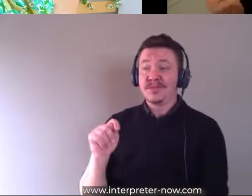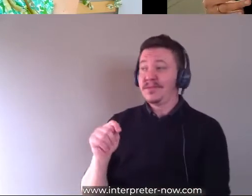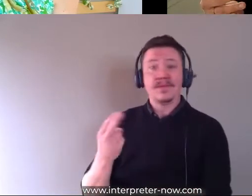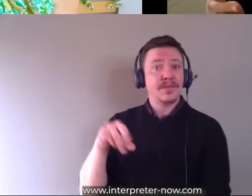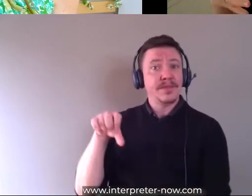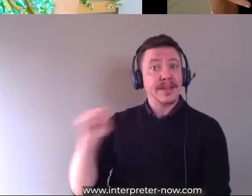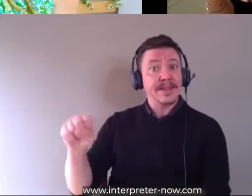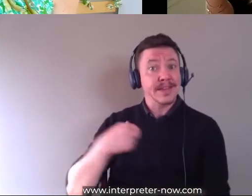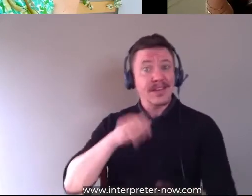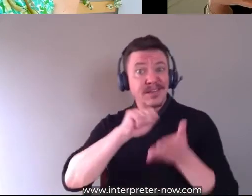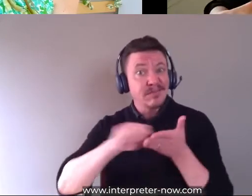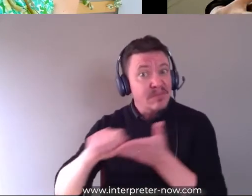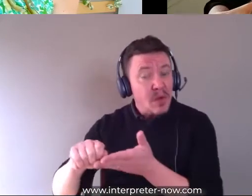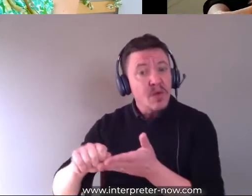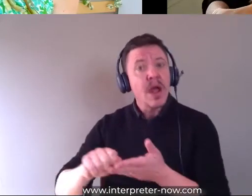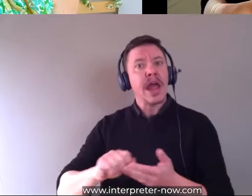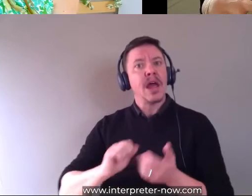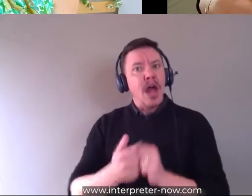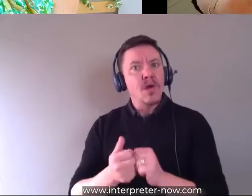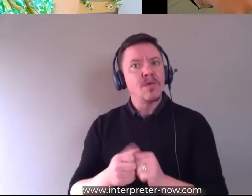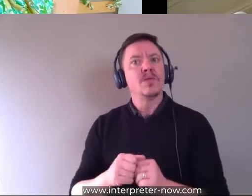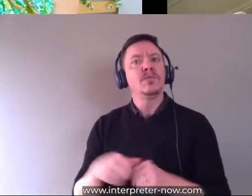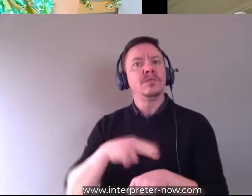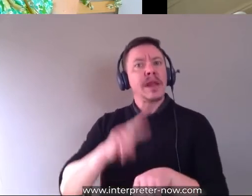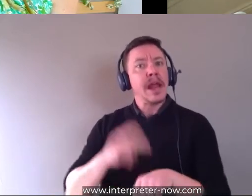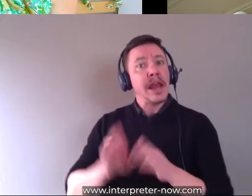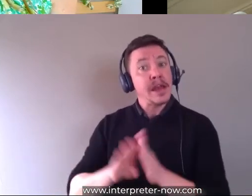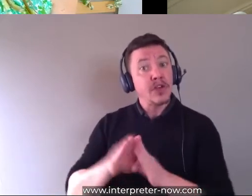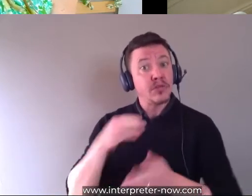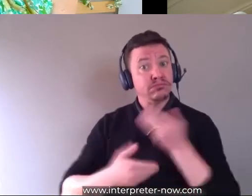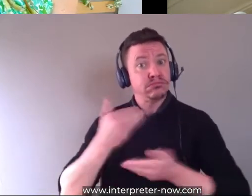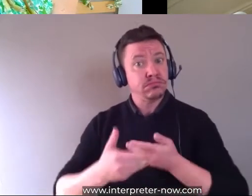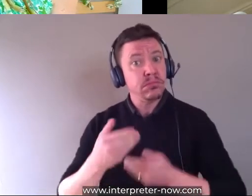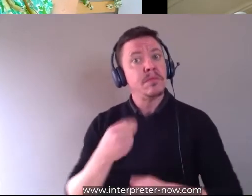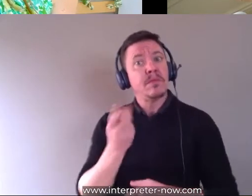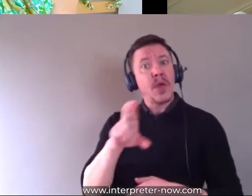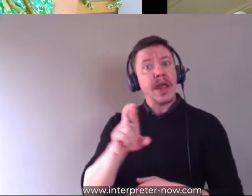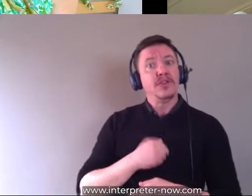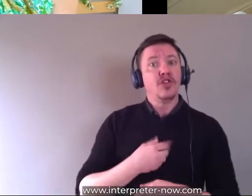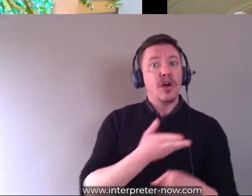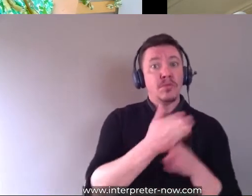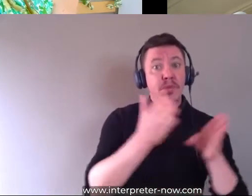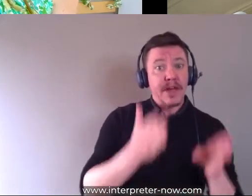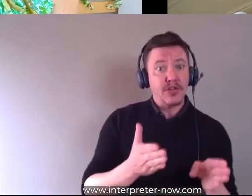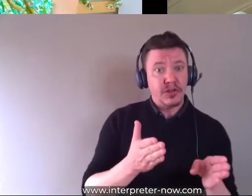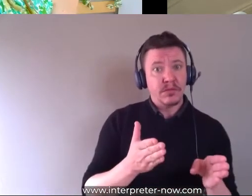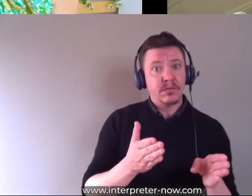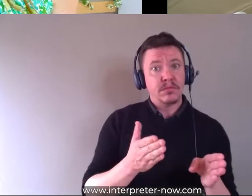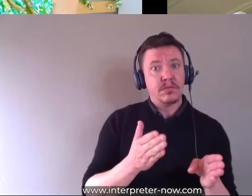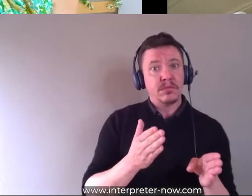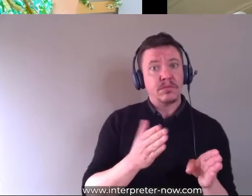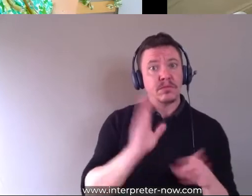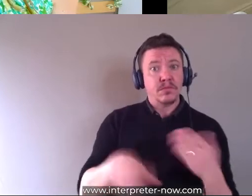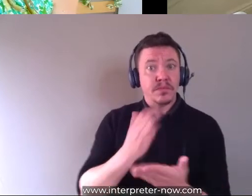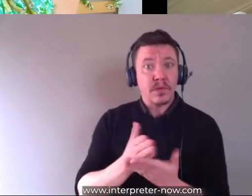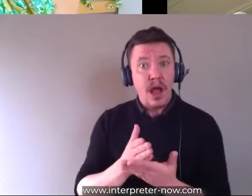natural progression of an HR career or the career development path for an HR professional should not actually stop at that, you know,